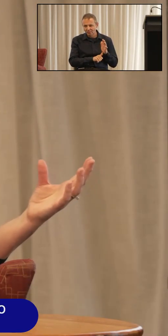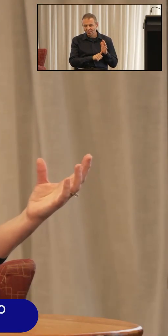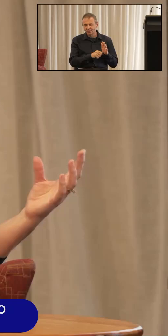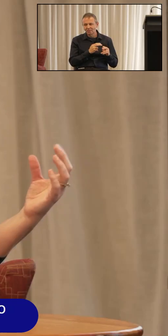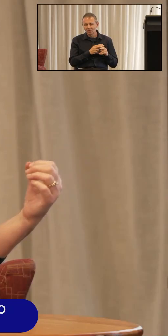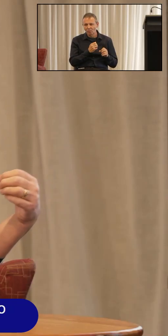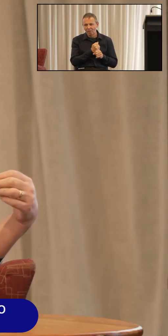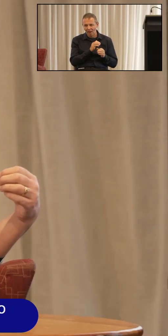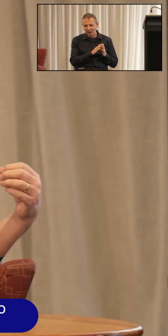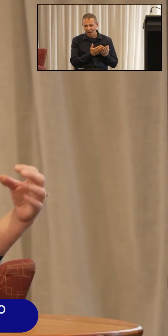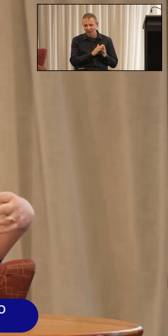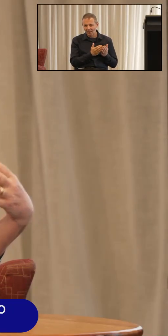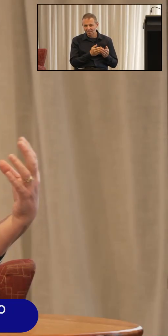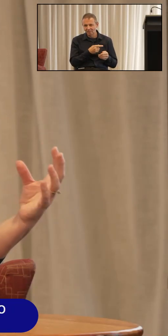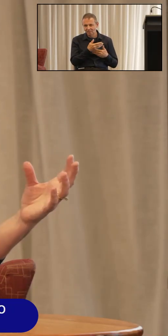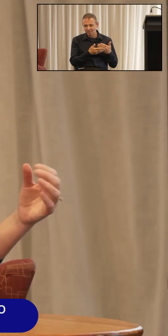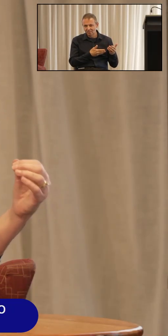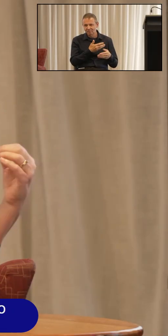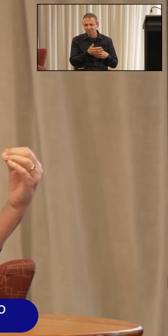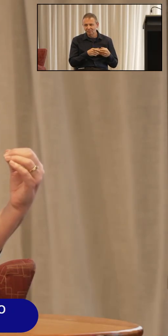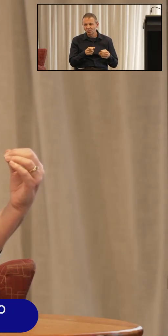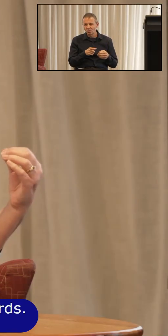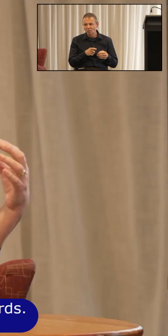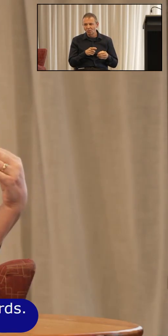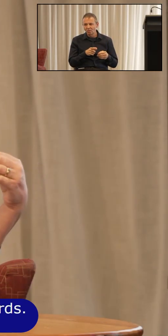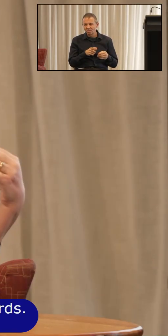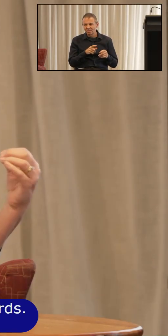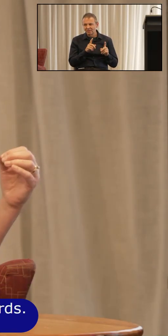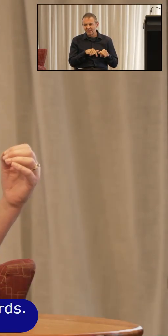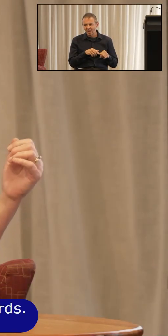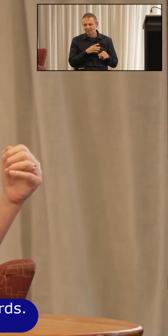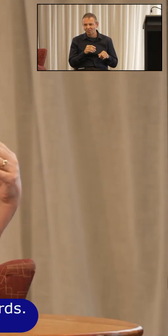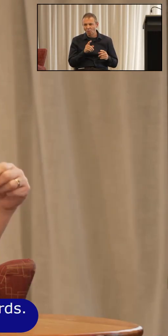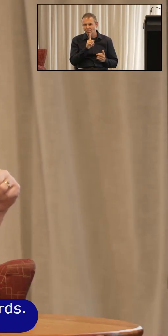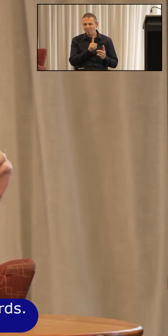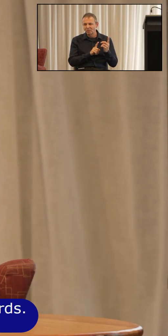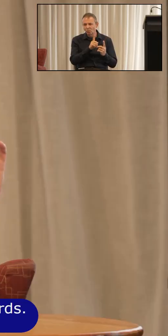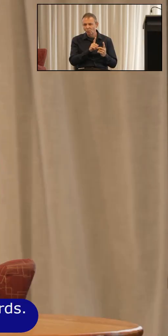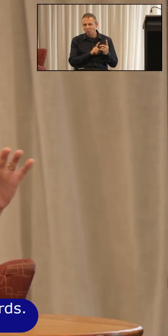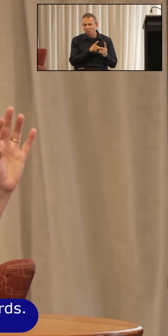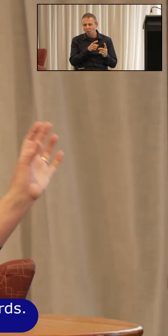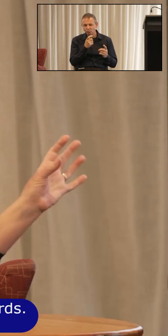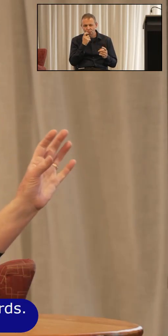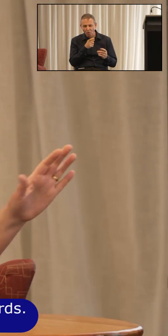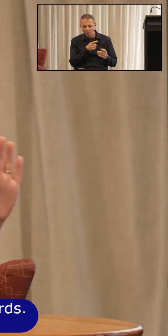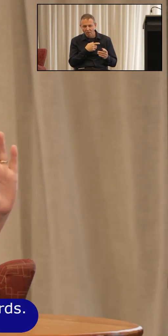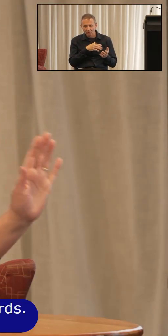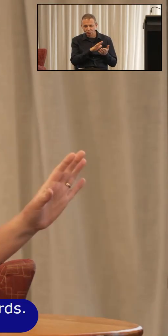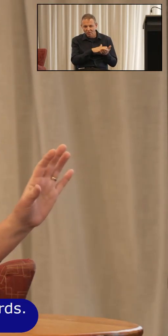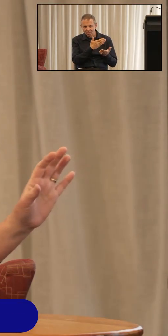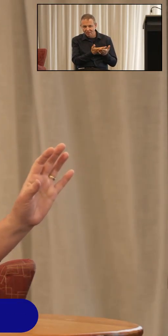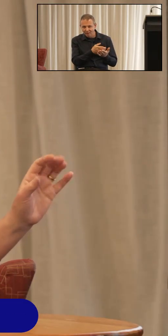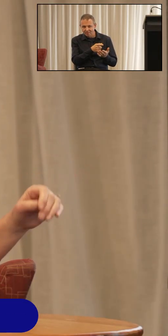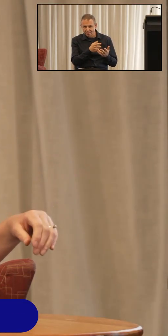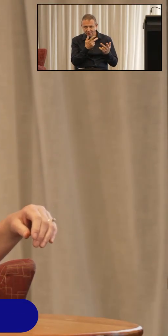a relationship working on her drawing. So I guess she worked with a mentor who helped her translate her own artwork into